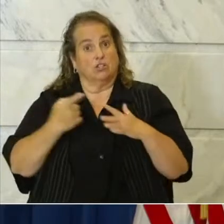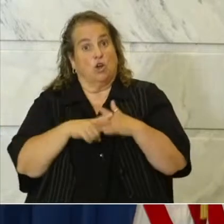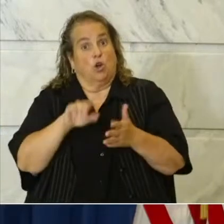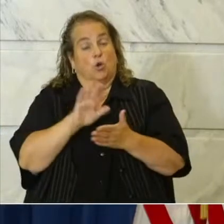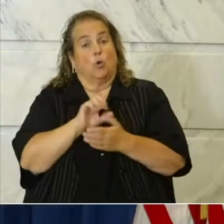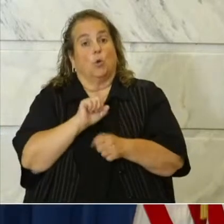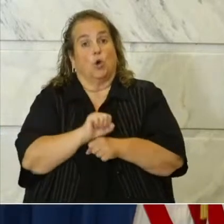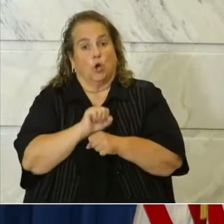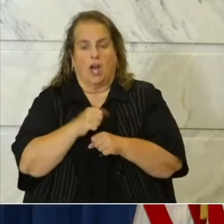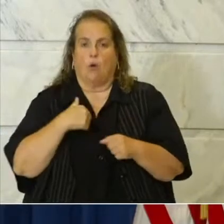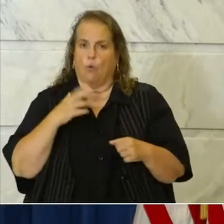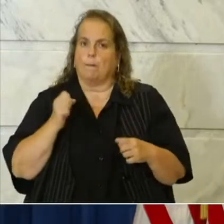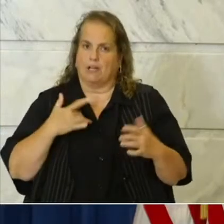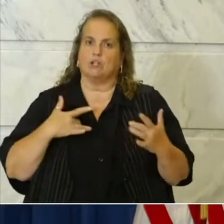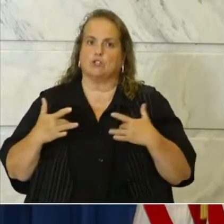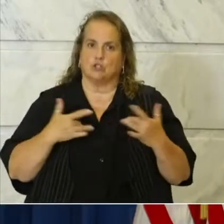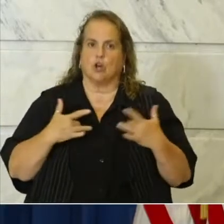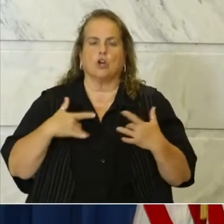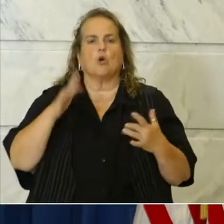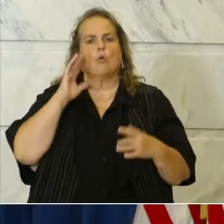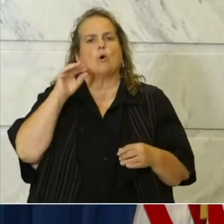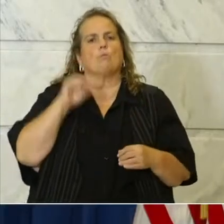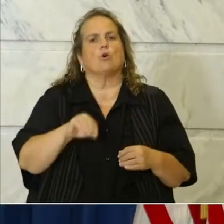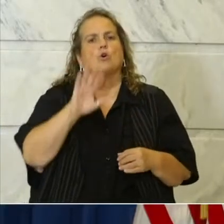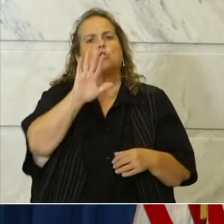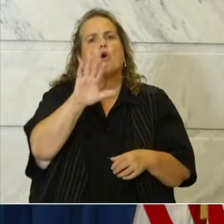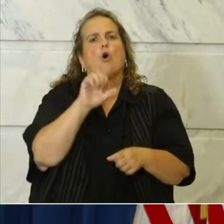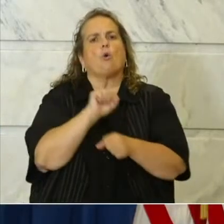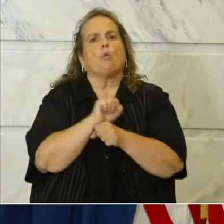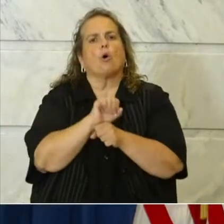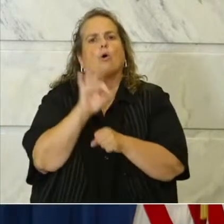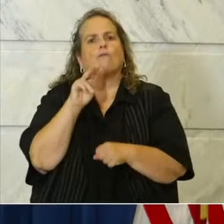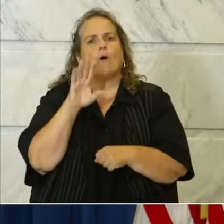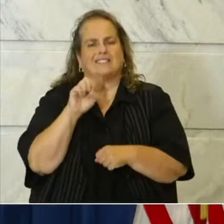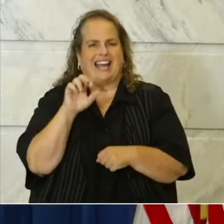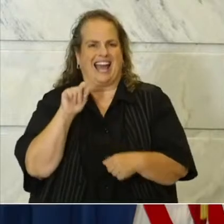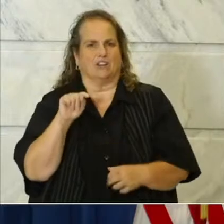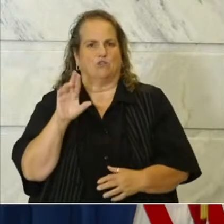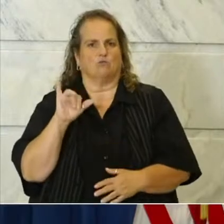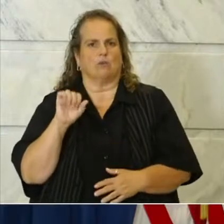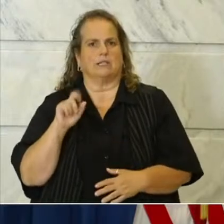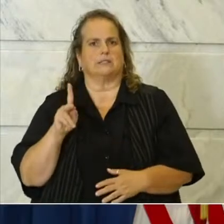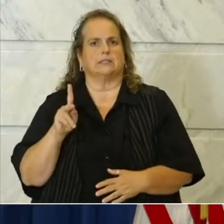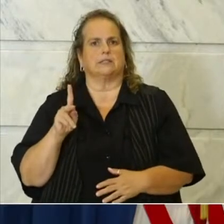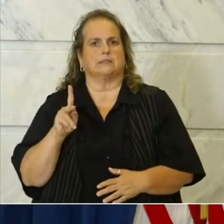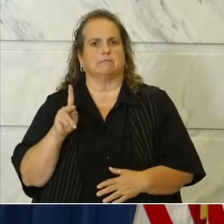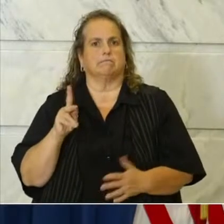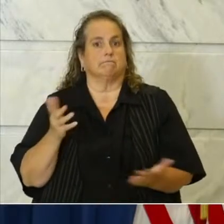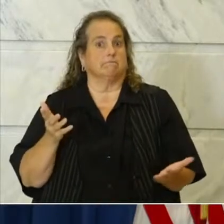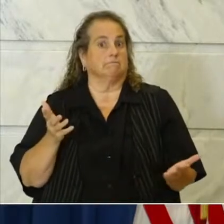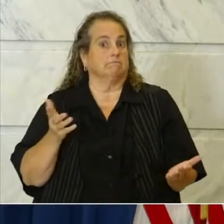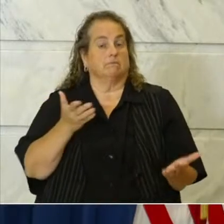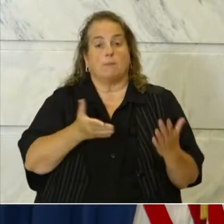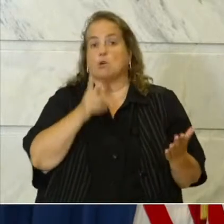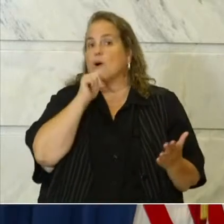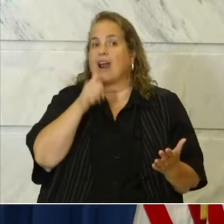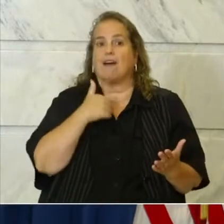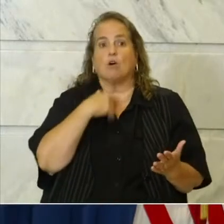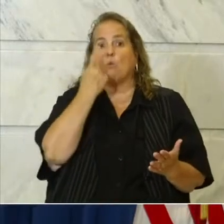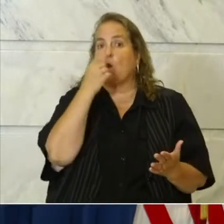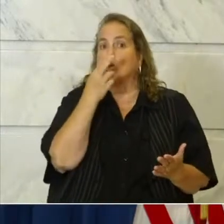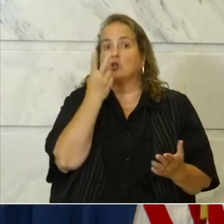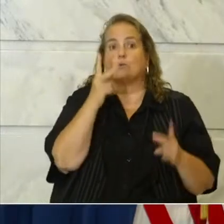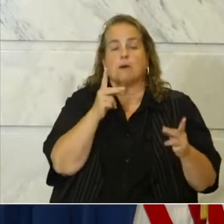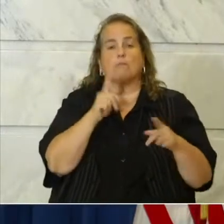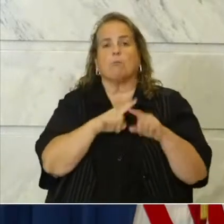of cases. What it does is it puts your workforce at risk. And instead of possibly having 1 or 2 people, you could lose an